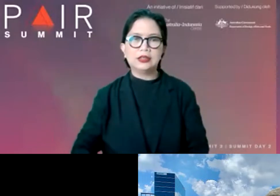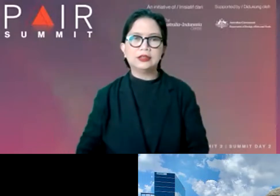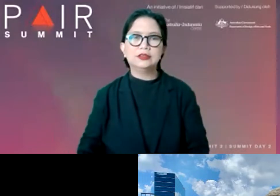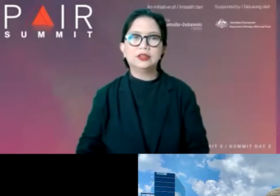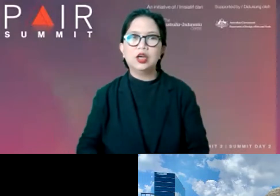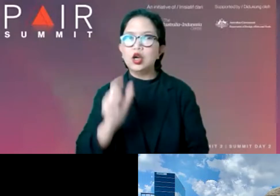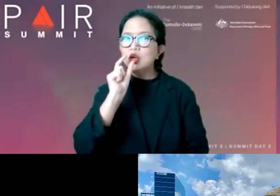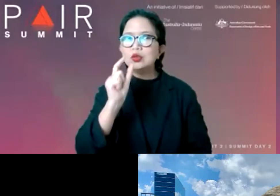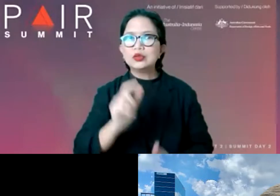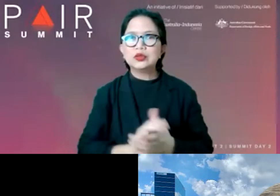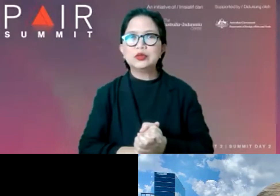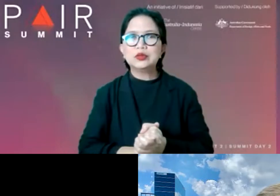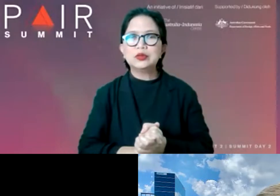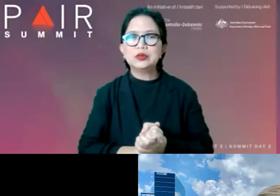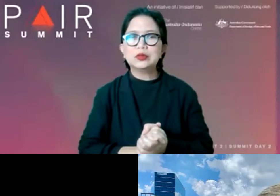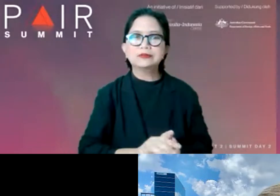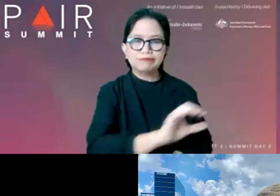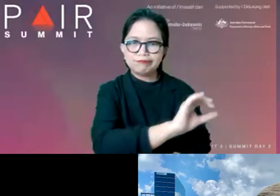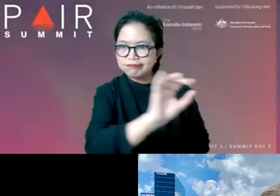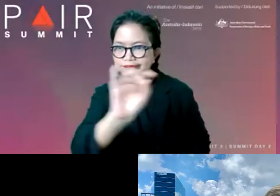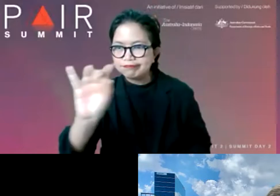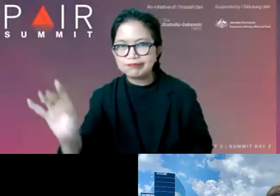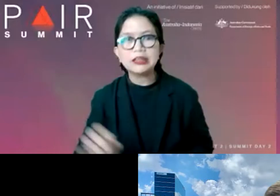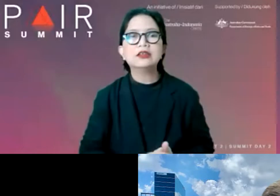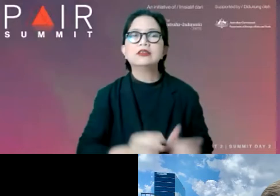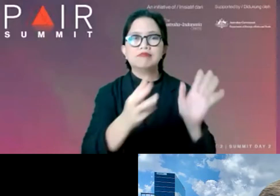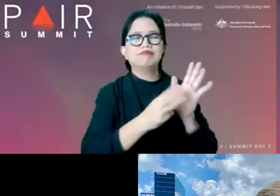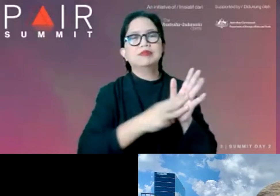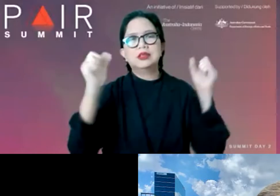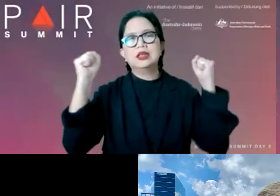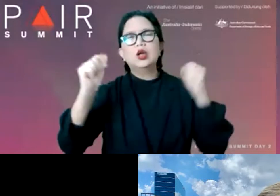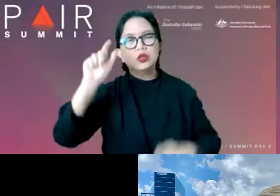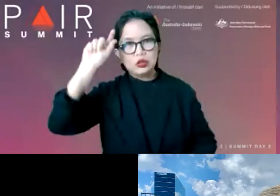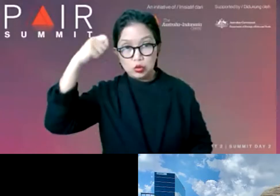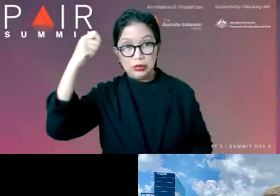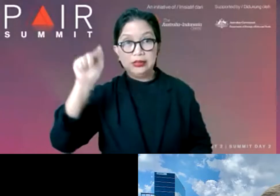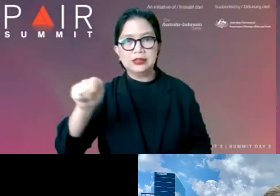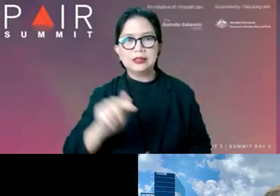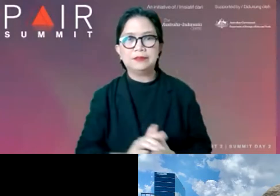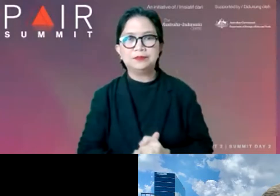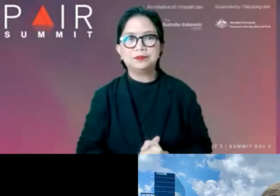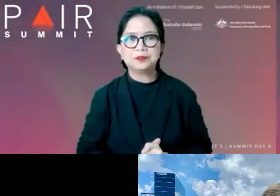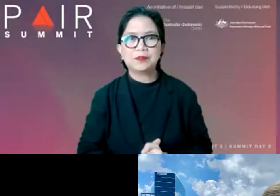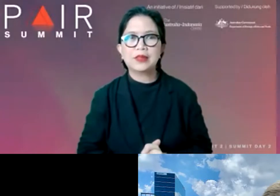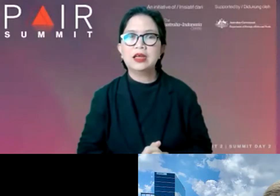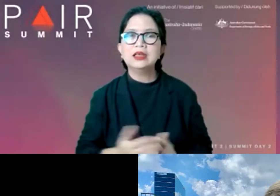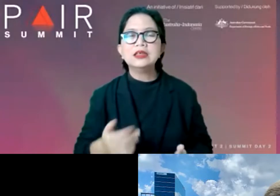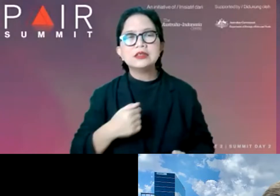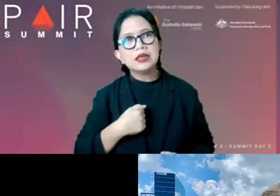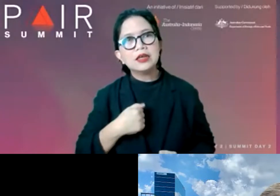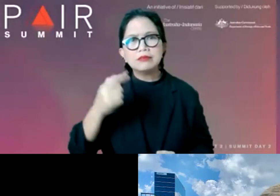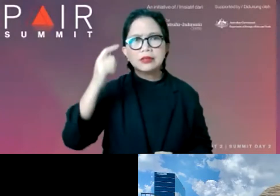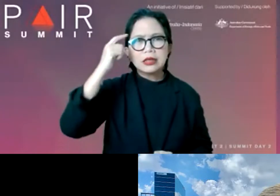And sometimes things that might appear to be sensible and the right thing to do, cause confusion